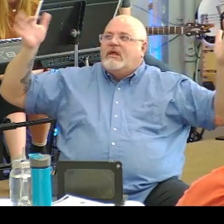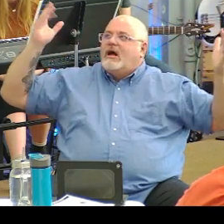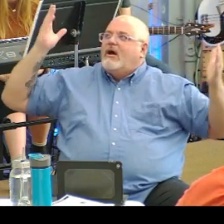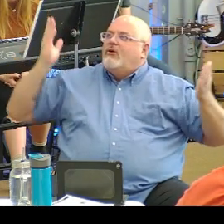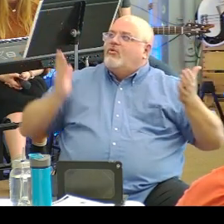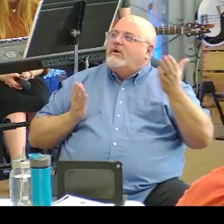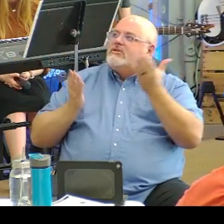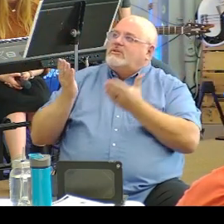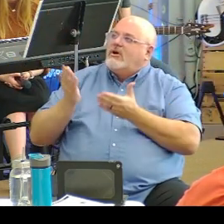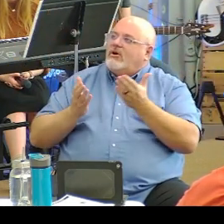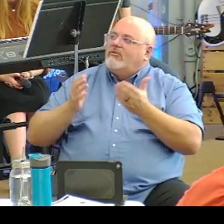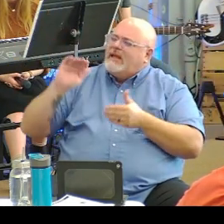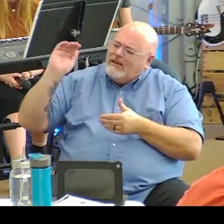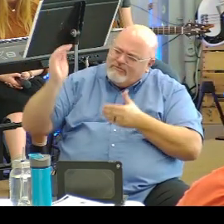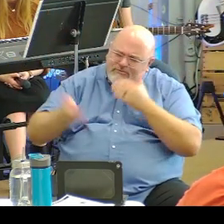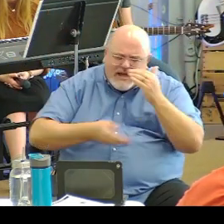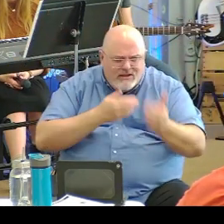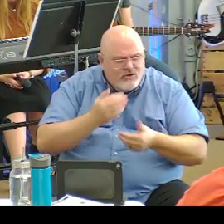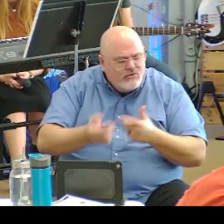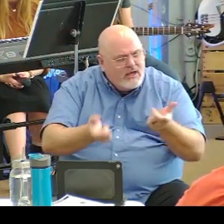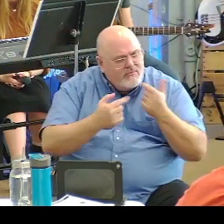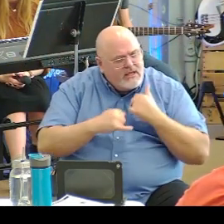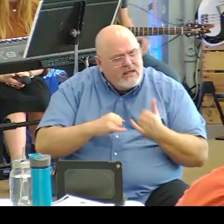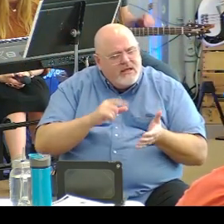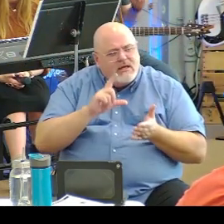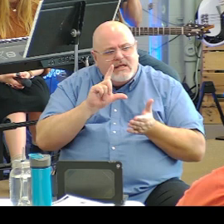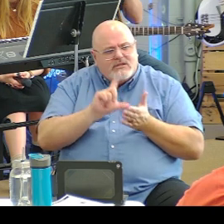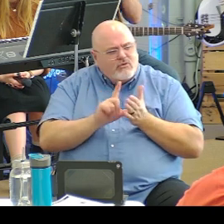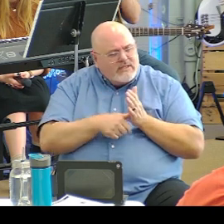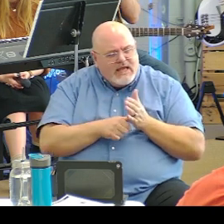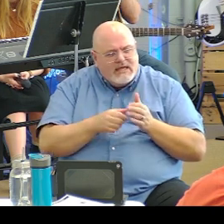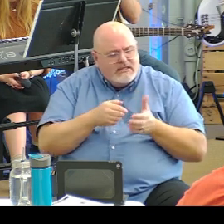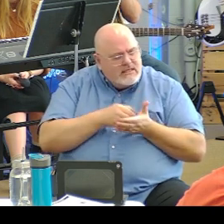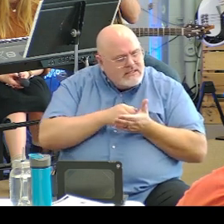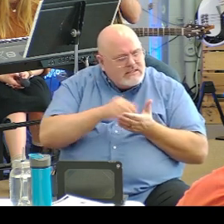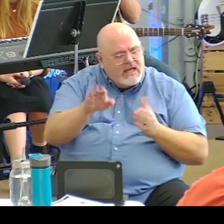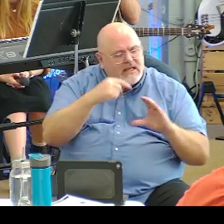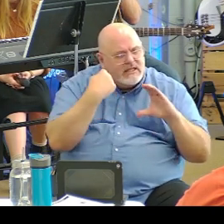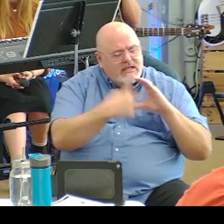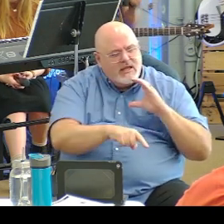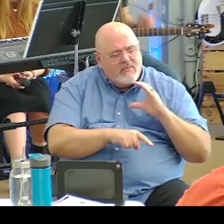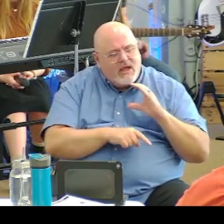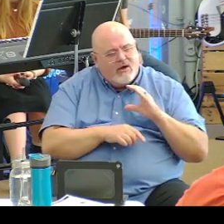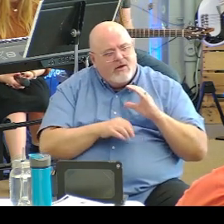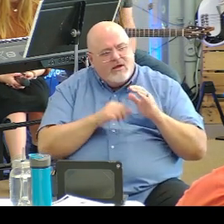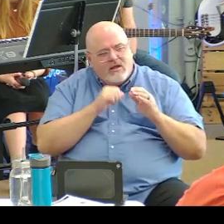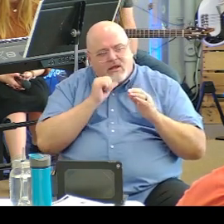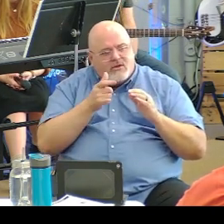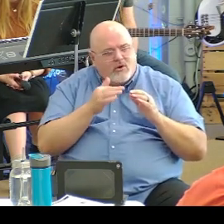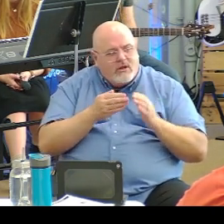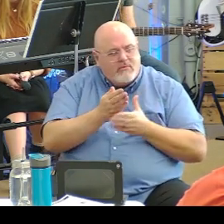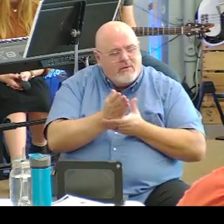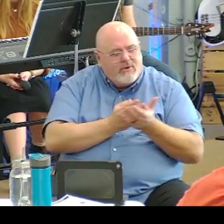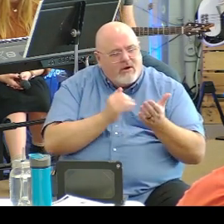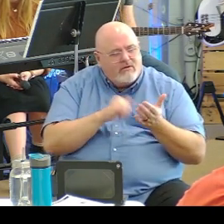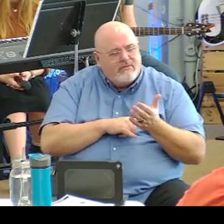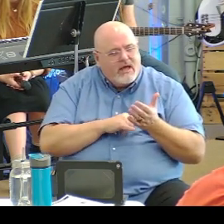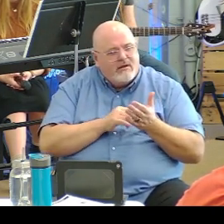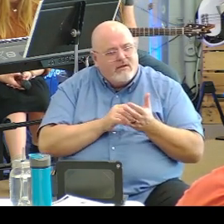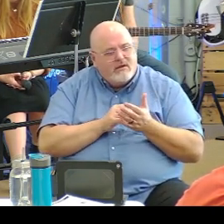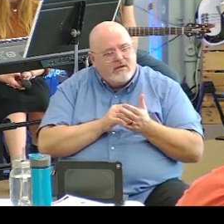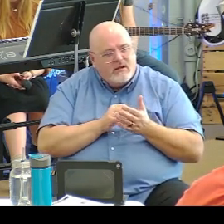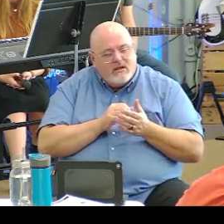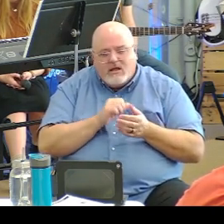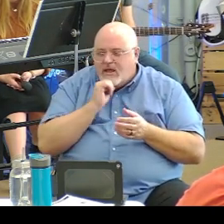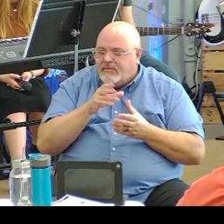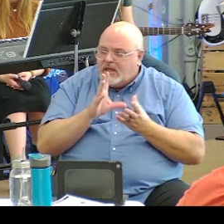that and I really encourage you. It's not too late. Just send me an email, or my email's on the back of the bulletin. Send me an email saying, I want to be a part of it. Here's when I'm coming. That way I can